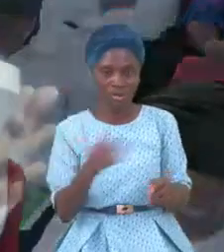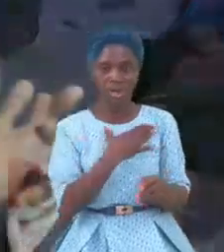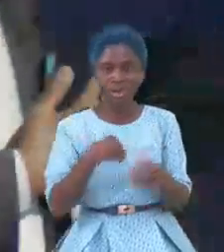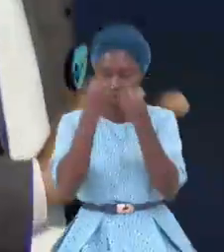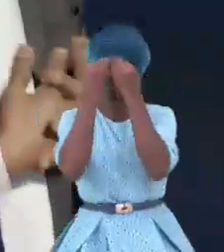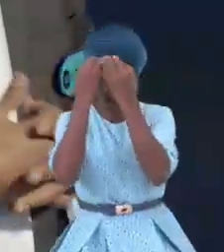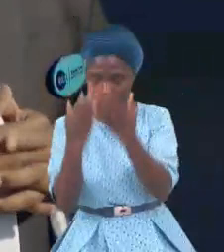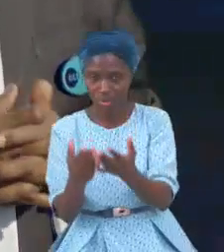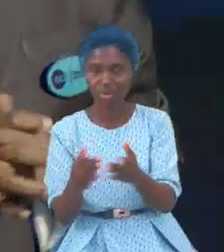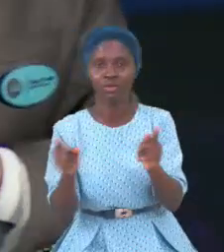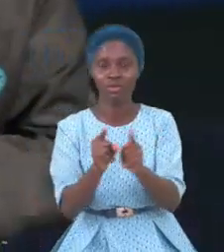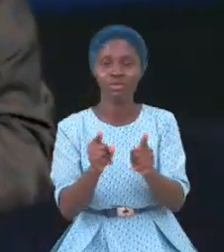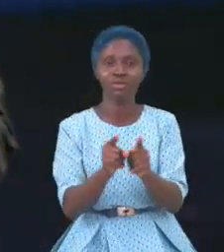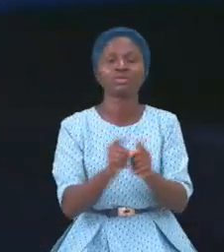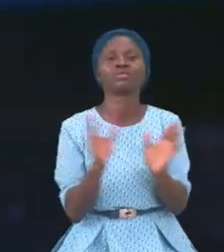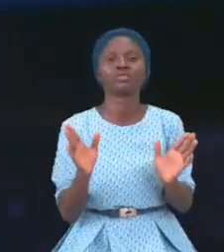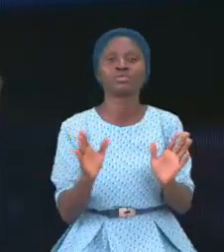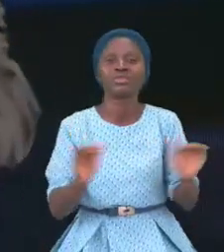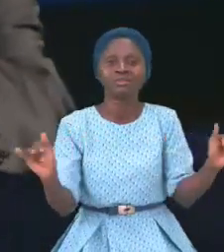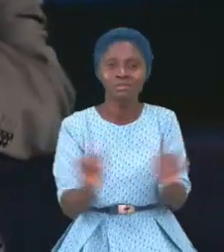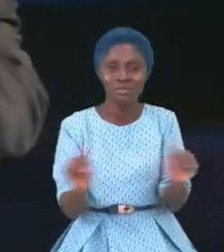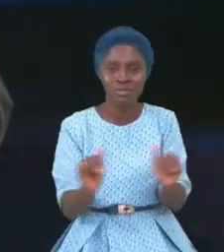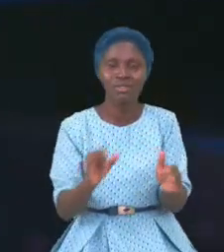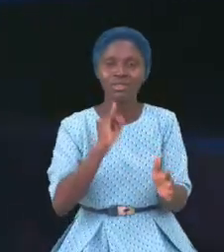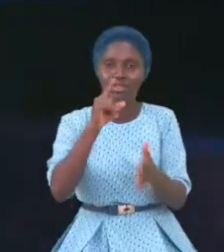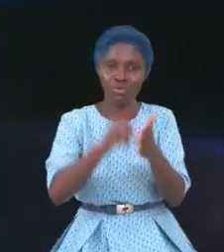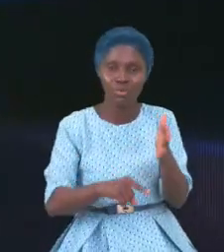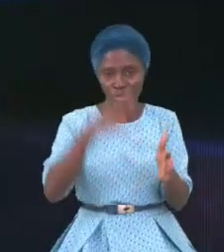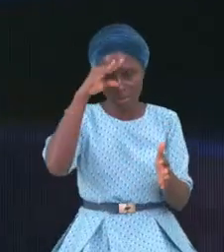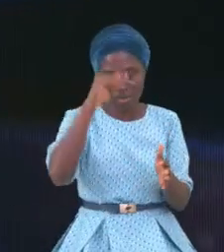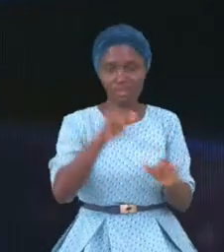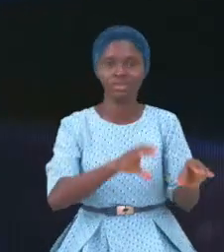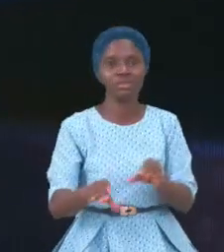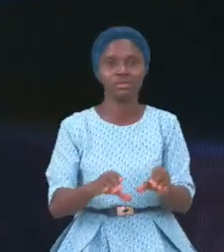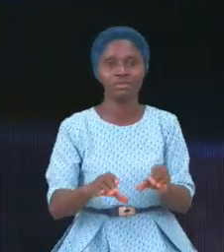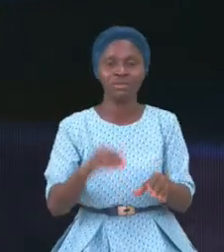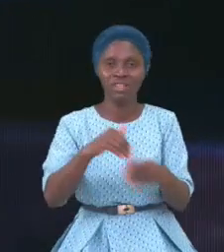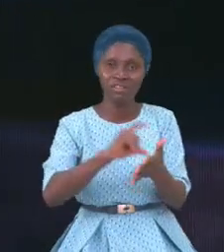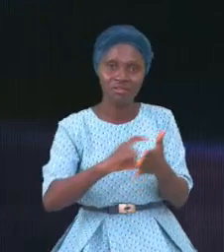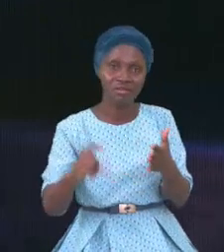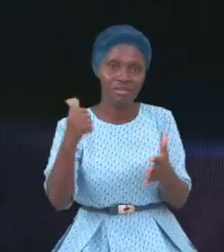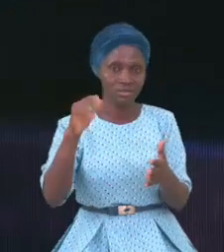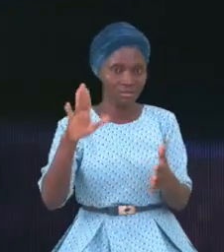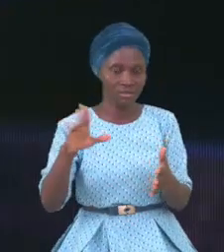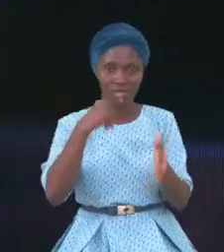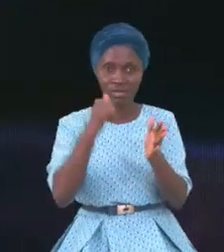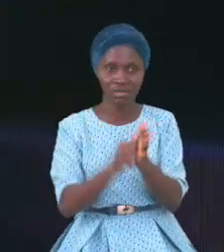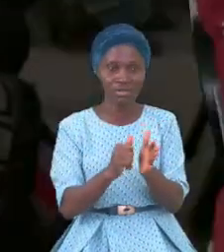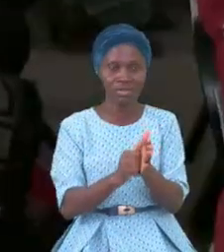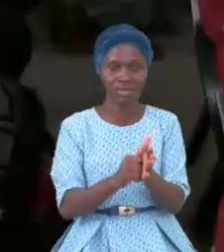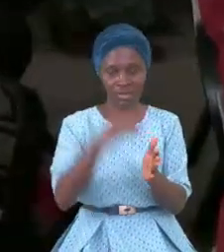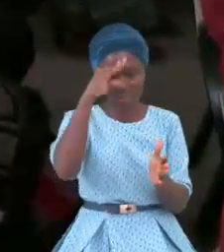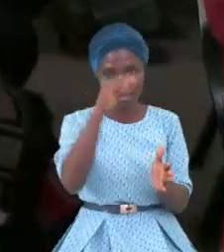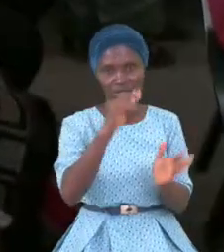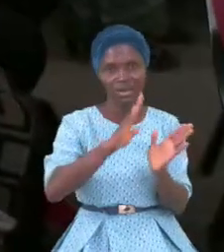Joshua, exactly that is what he did. Look at that verse 15. It says, let nothing